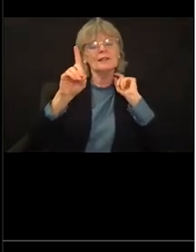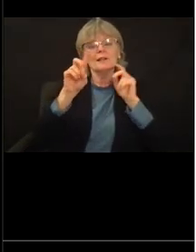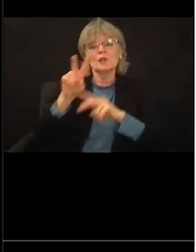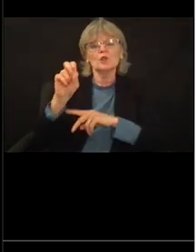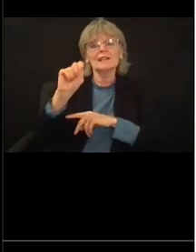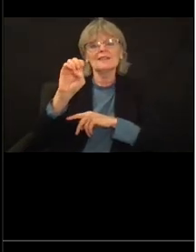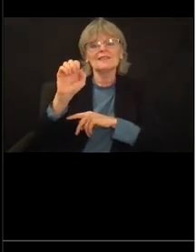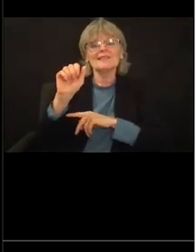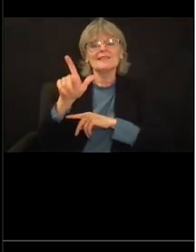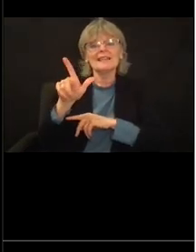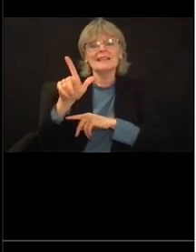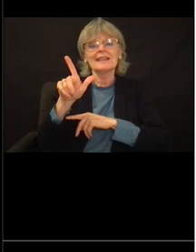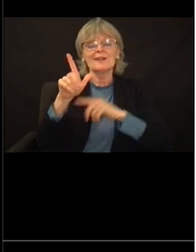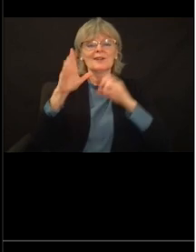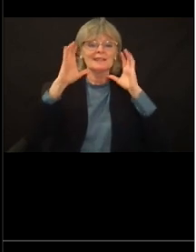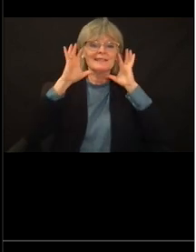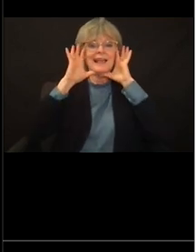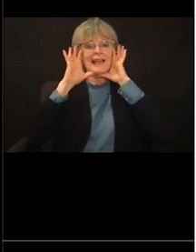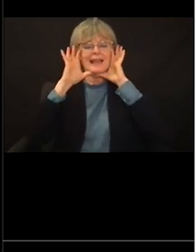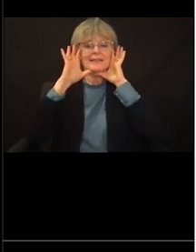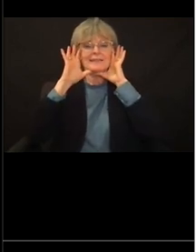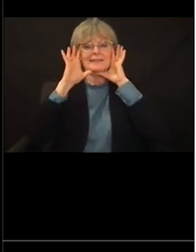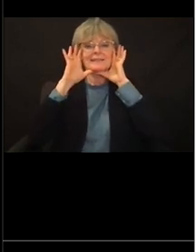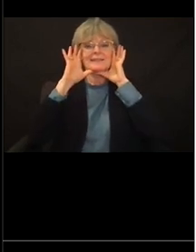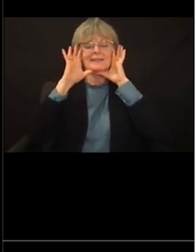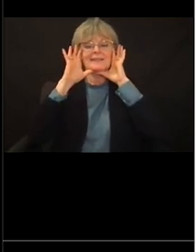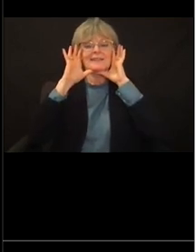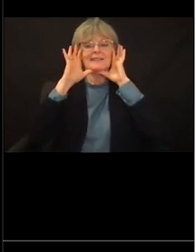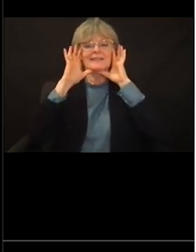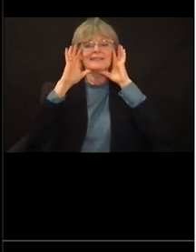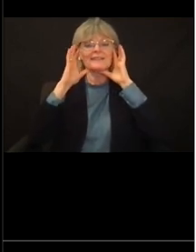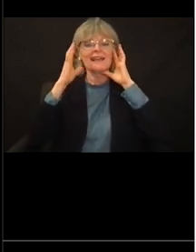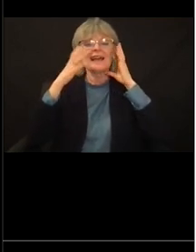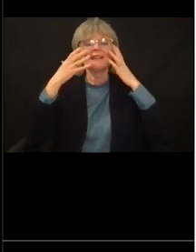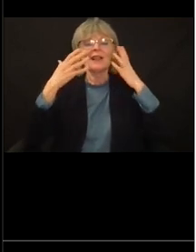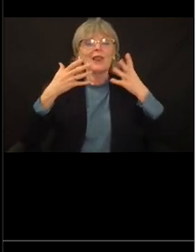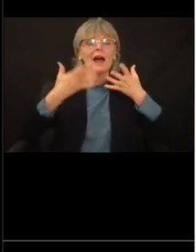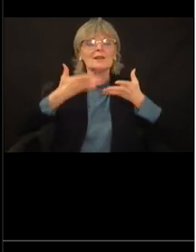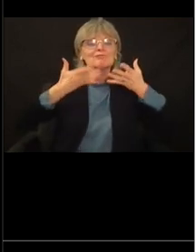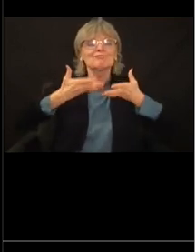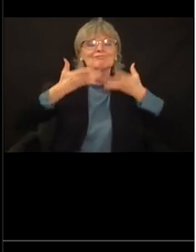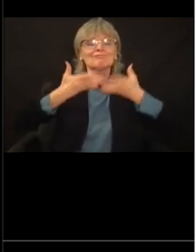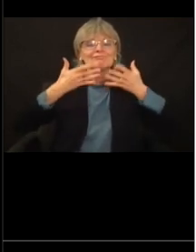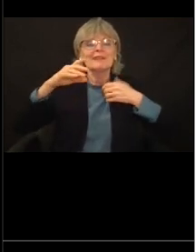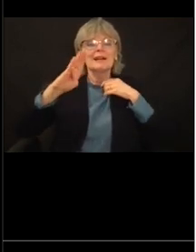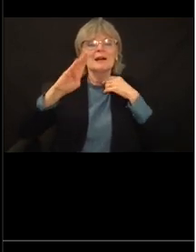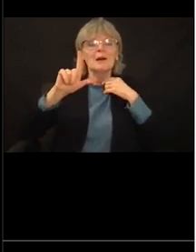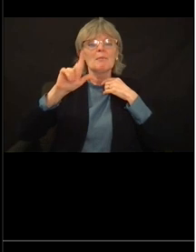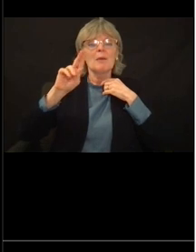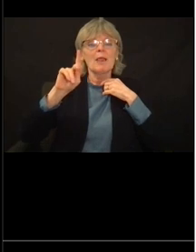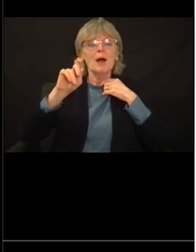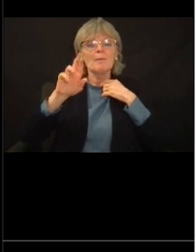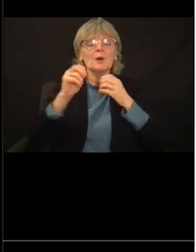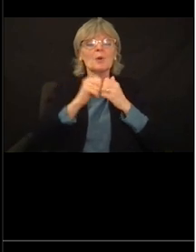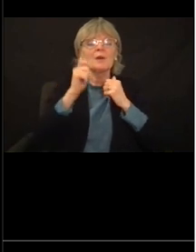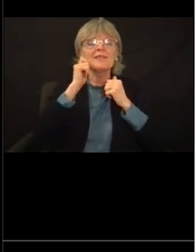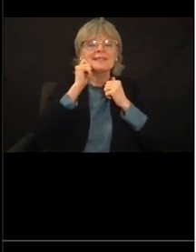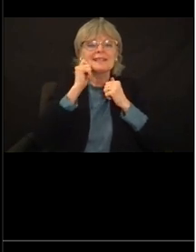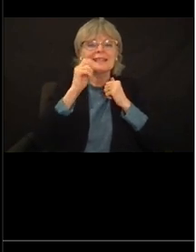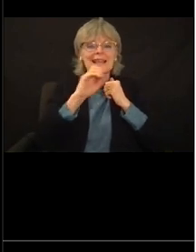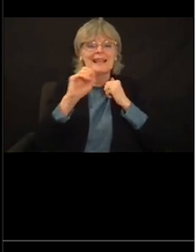its, you know, head and then its, you know, flaps of blubber and skin with fur, they look a lot like a